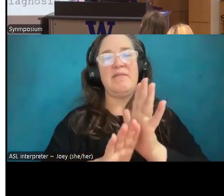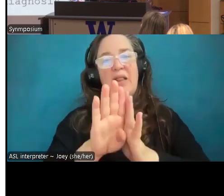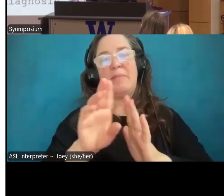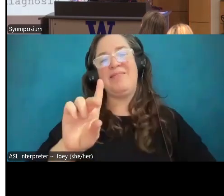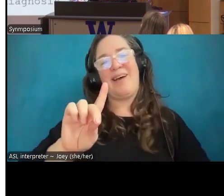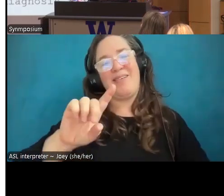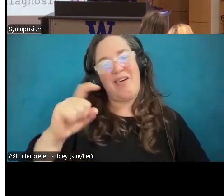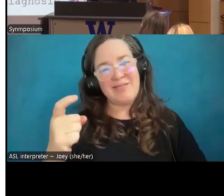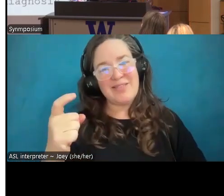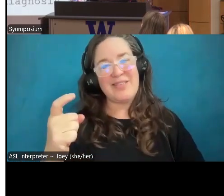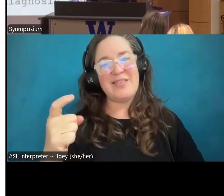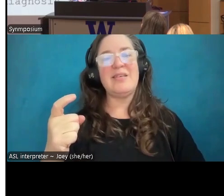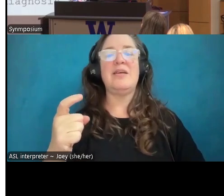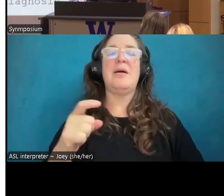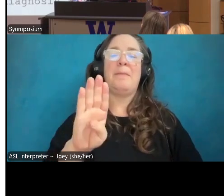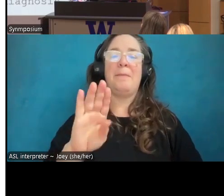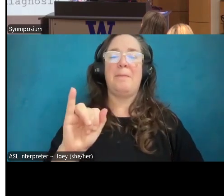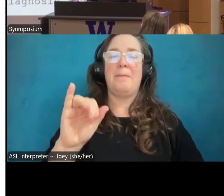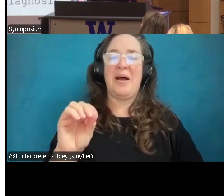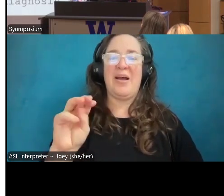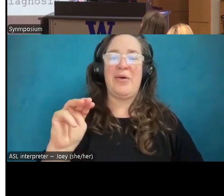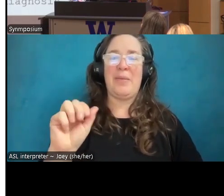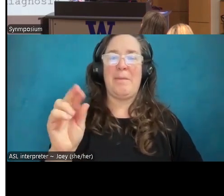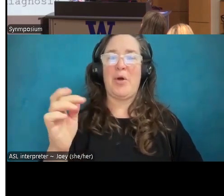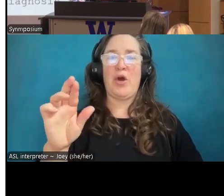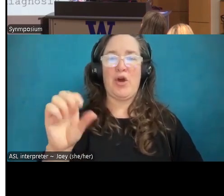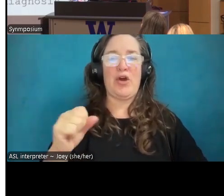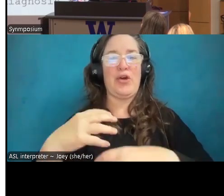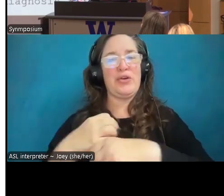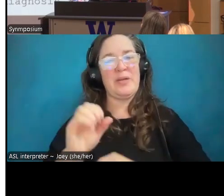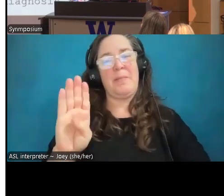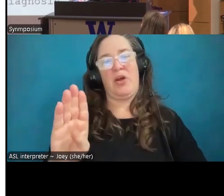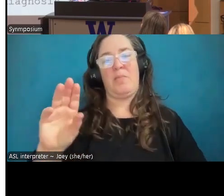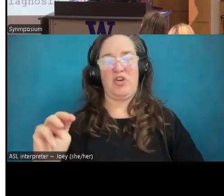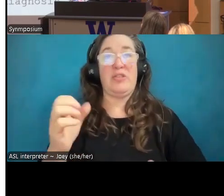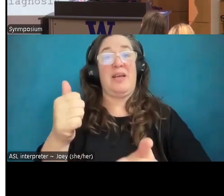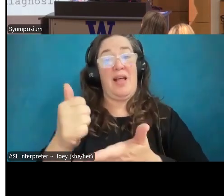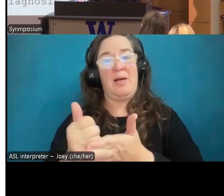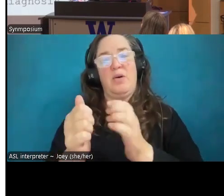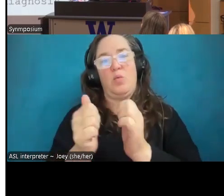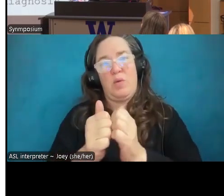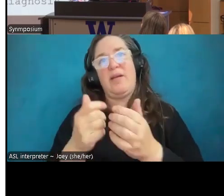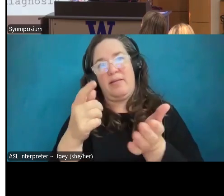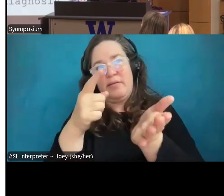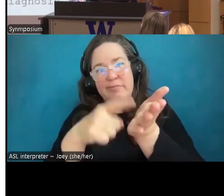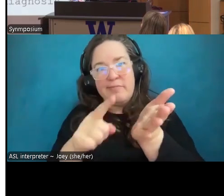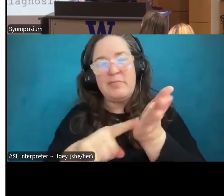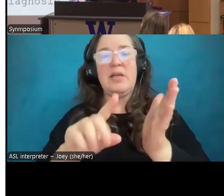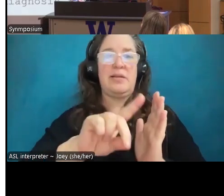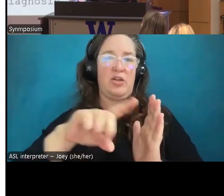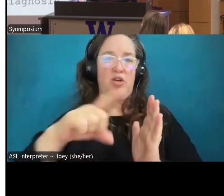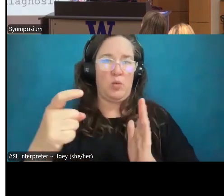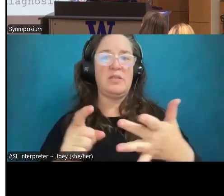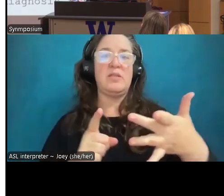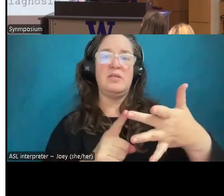that's complex for primary care doctors to diagnose, so using biomarkers to help assist this. We need surrogate biomarkers. These